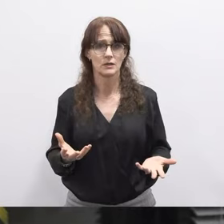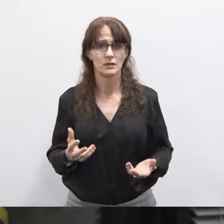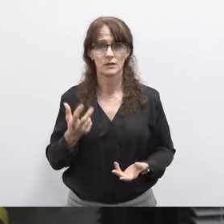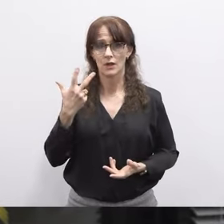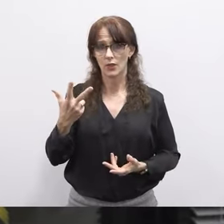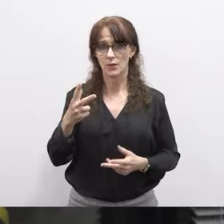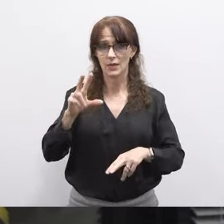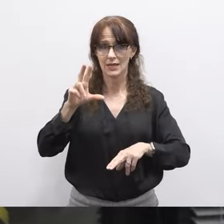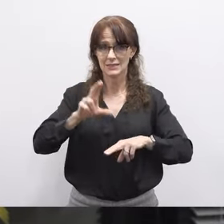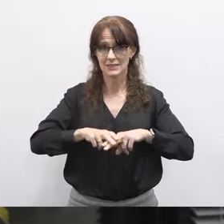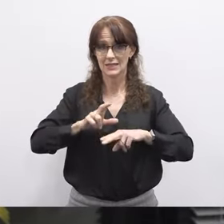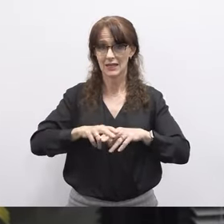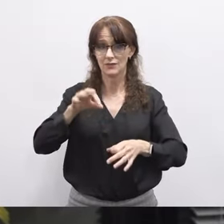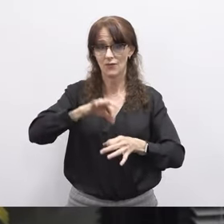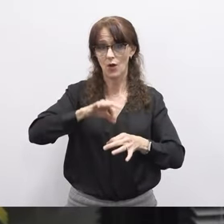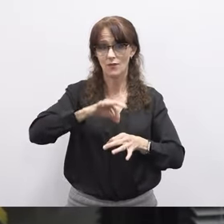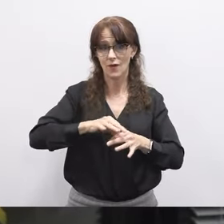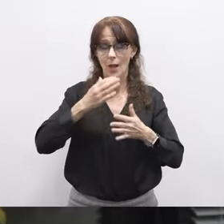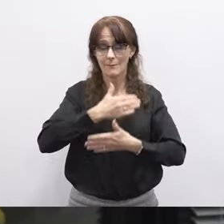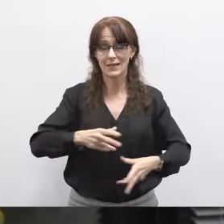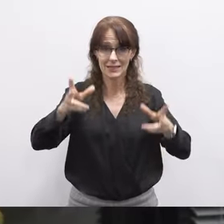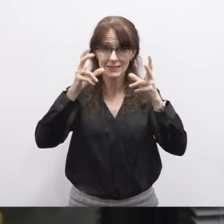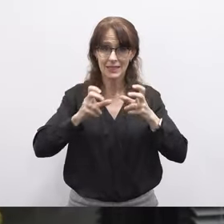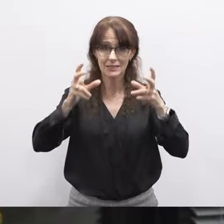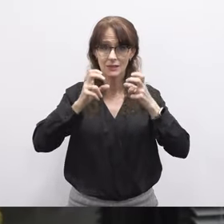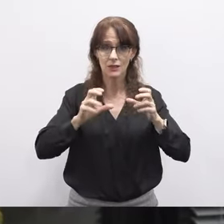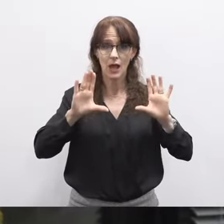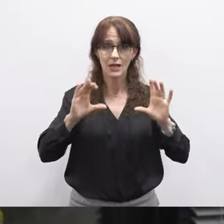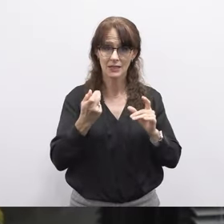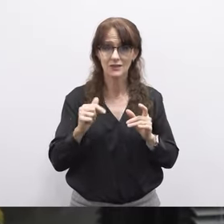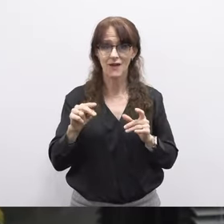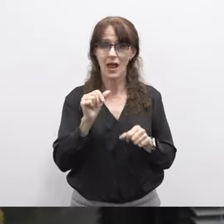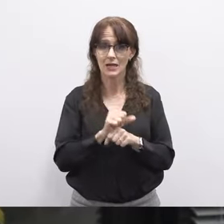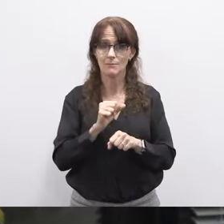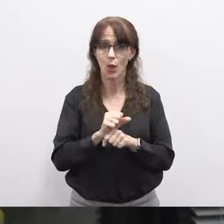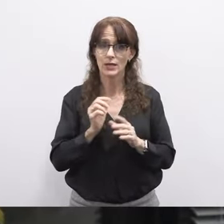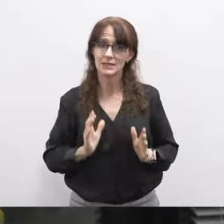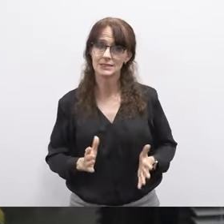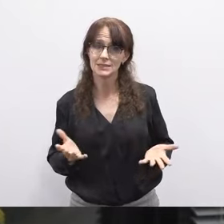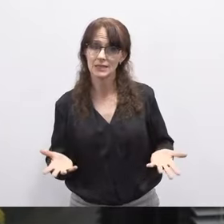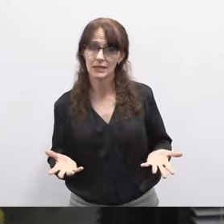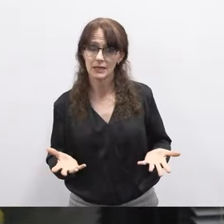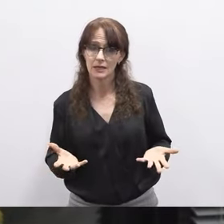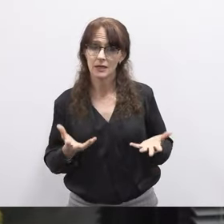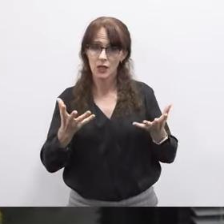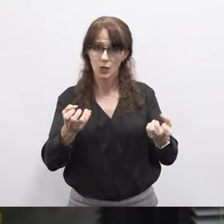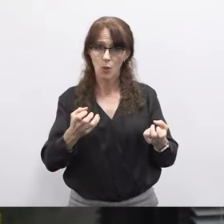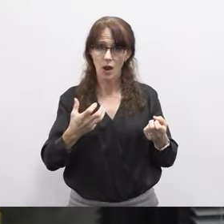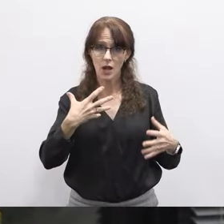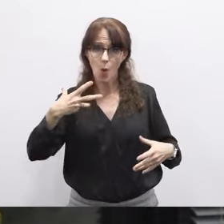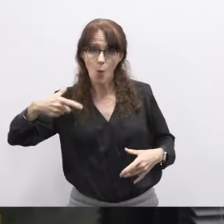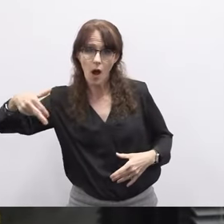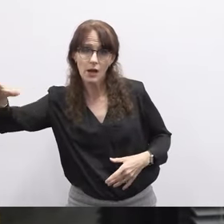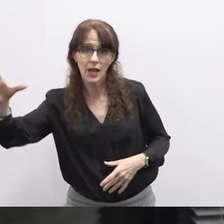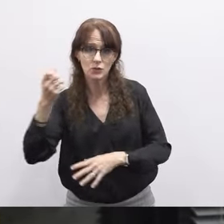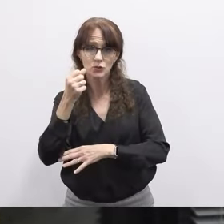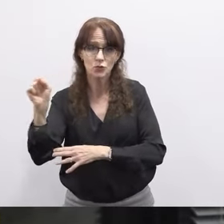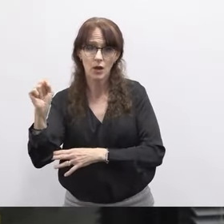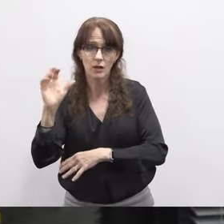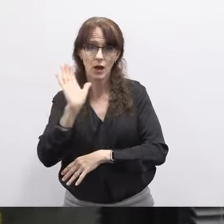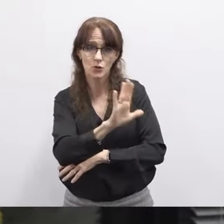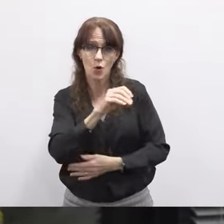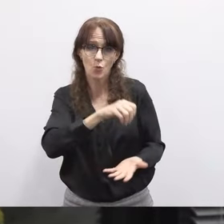are up for election. Please listen to your classified employees. Do you want a walkout or a strike on your